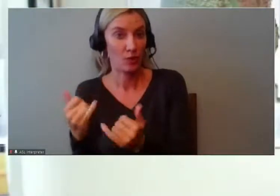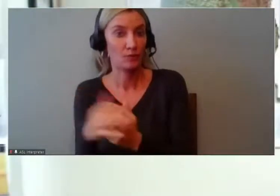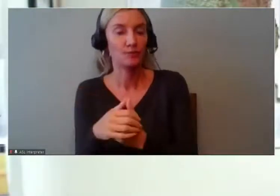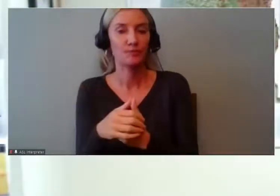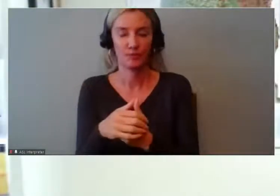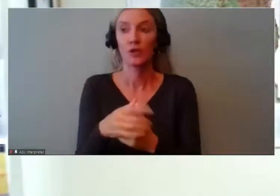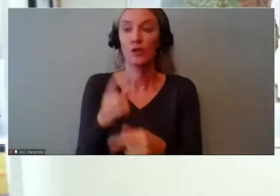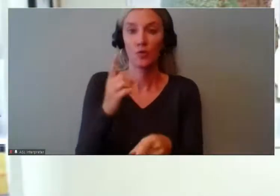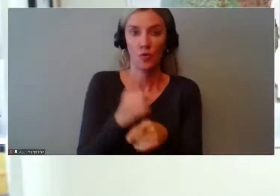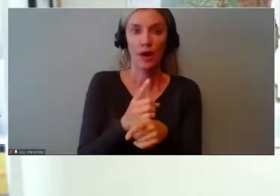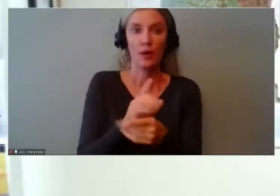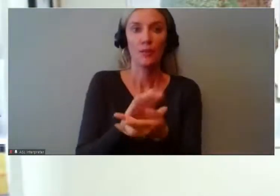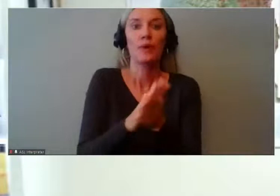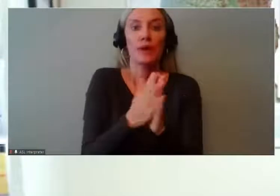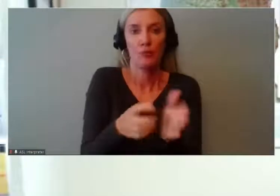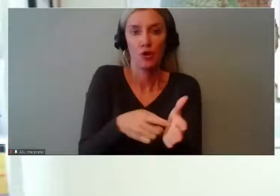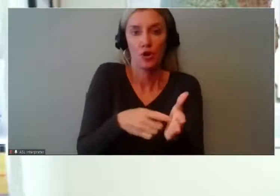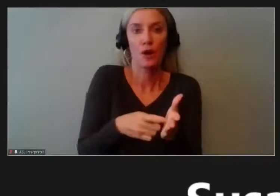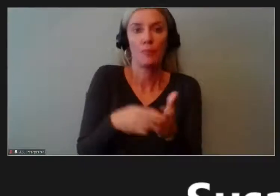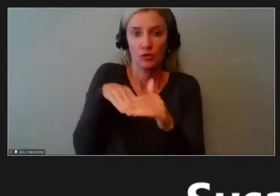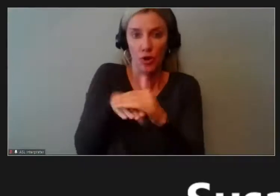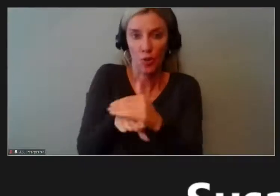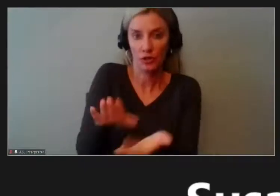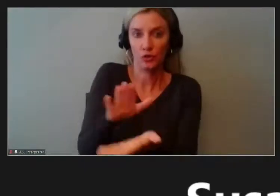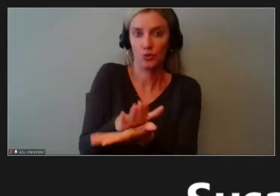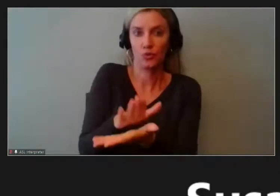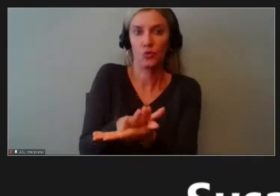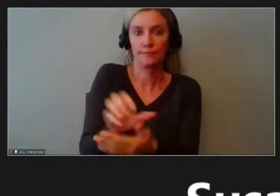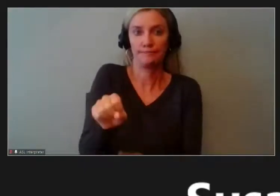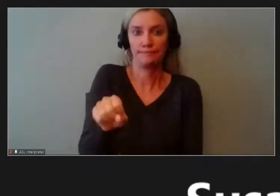be a requirement to enter school. Okay.